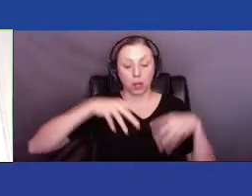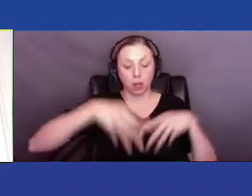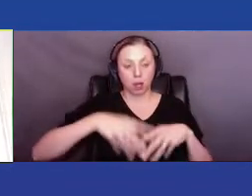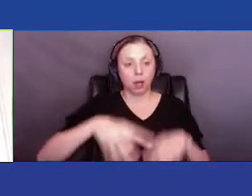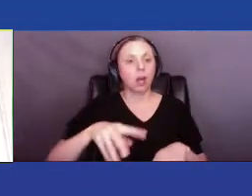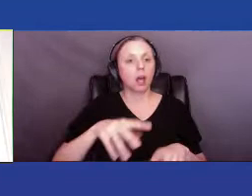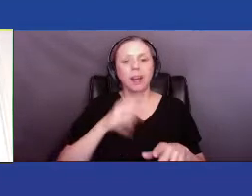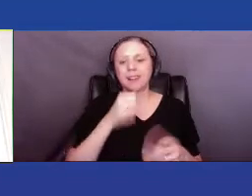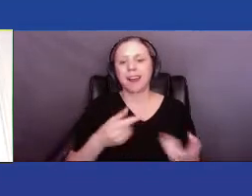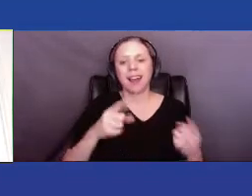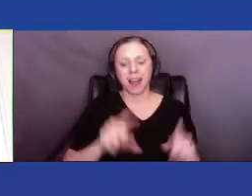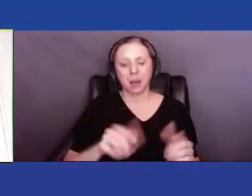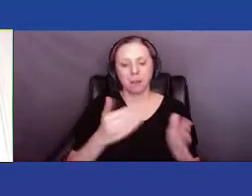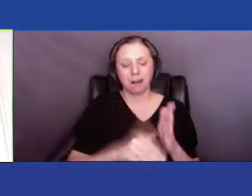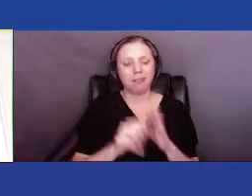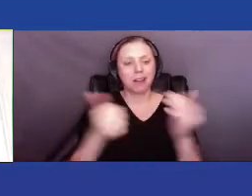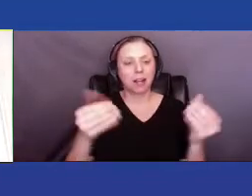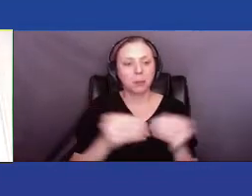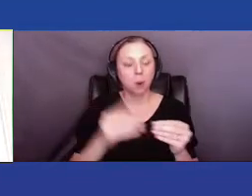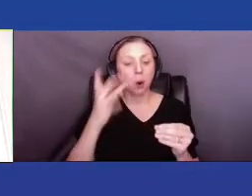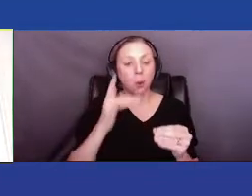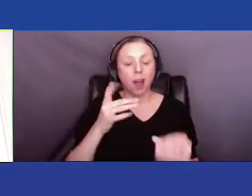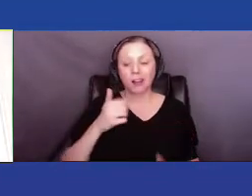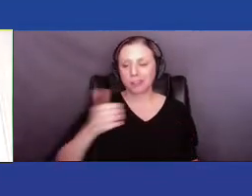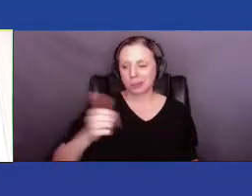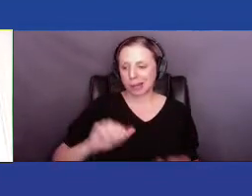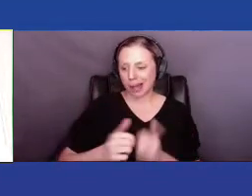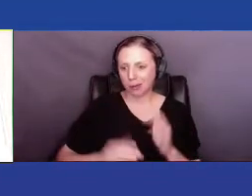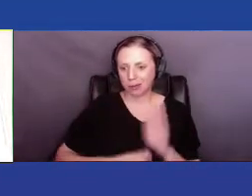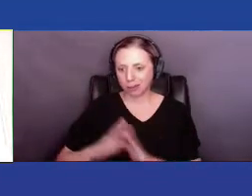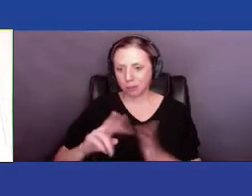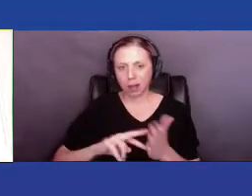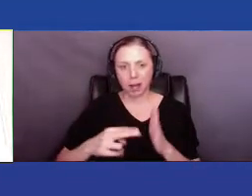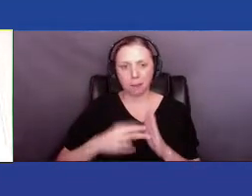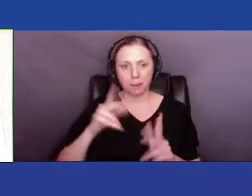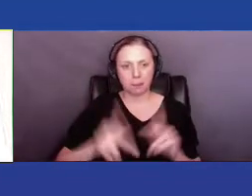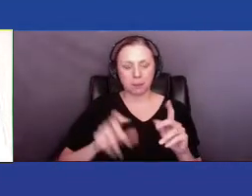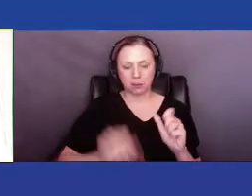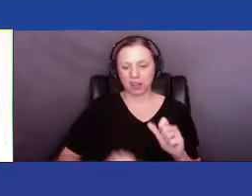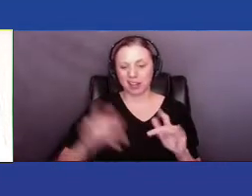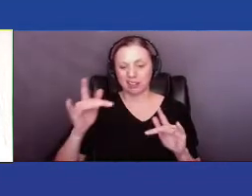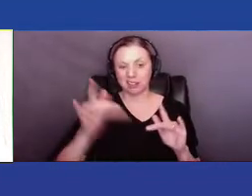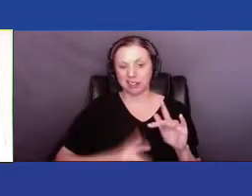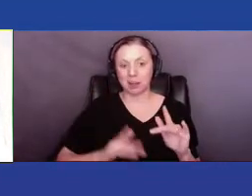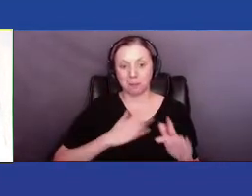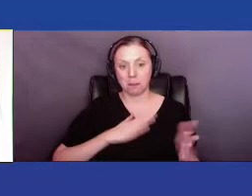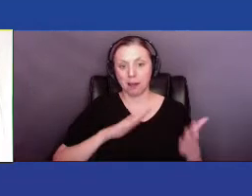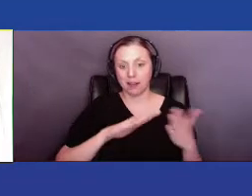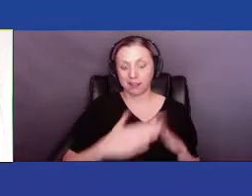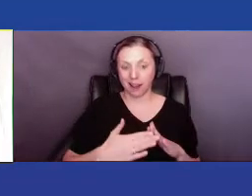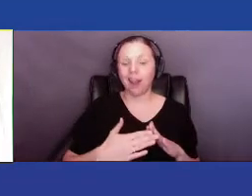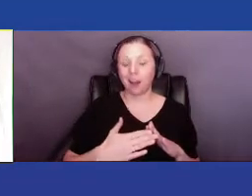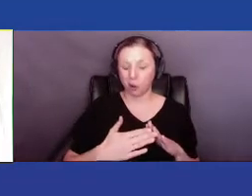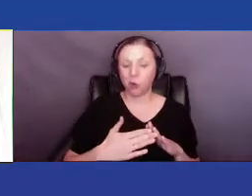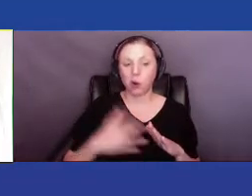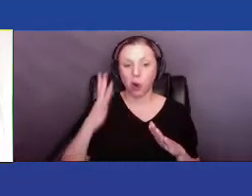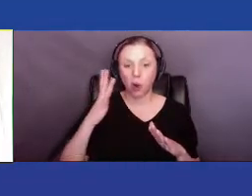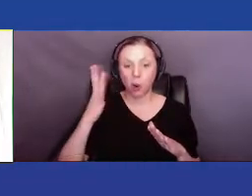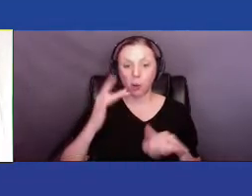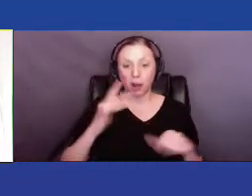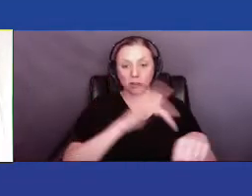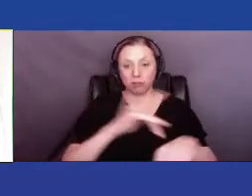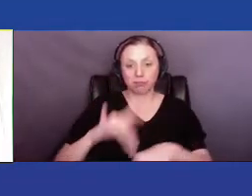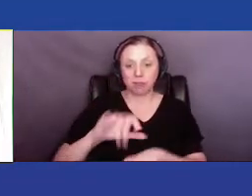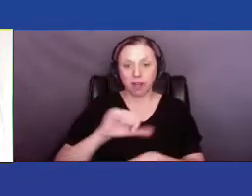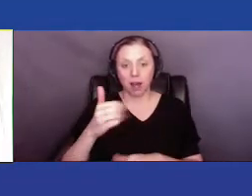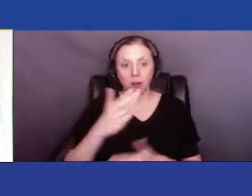that transportation has been developed that allows people to skip Christiansted town to get to other parts of the island.